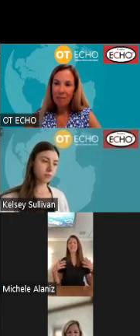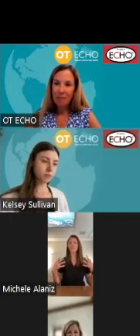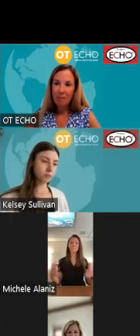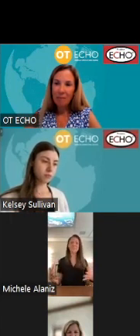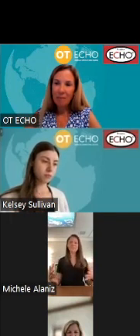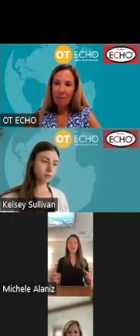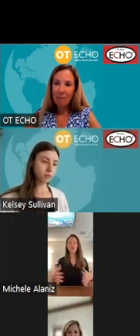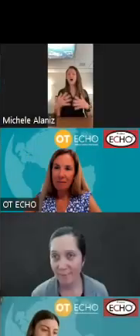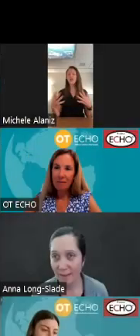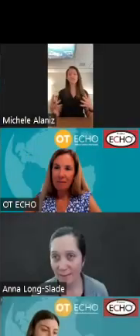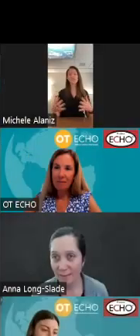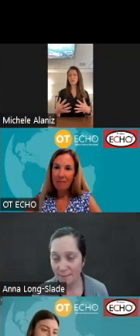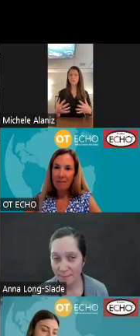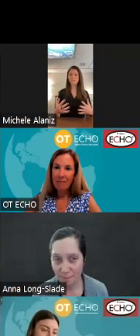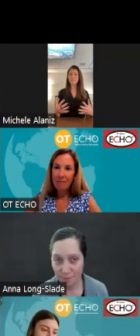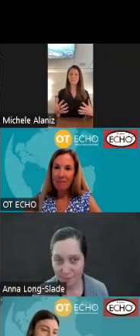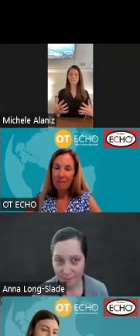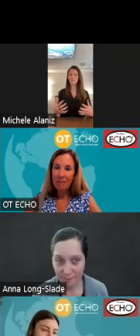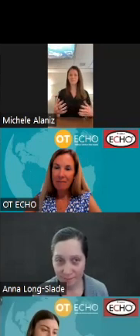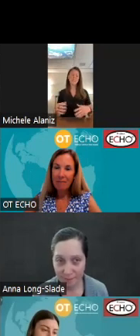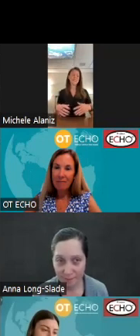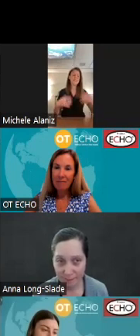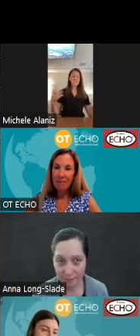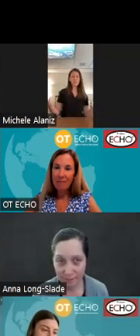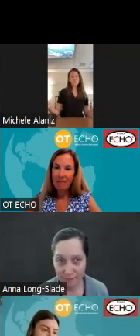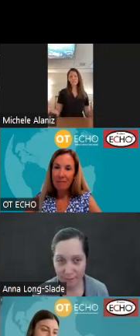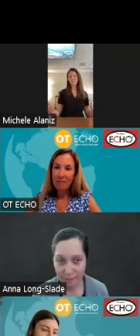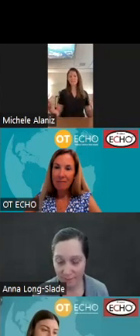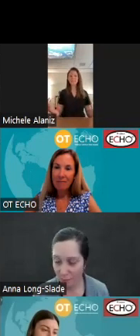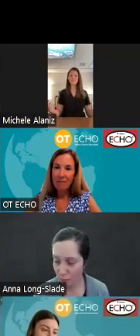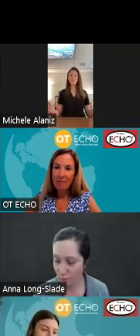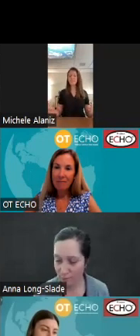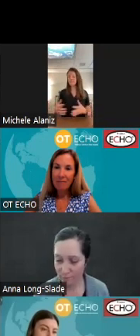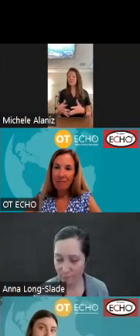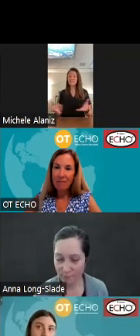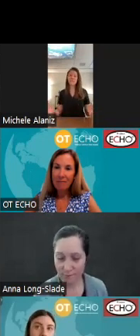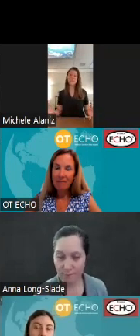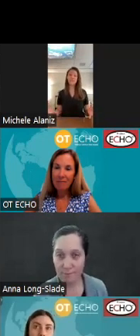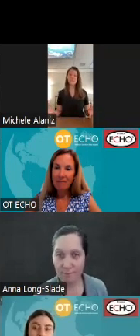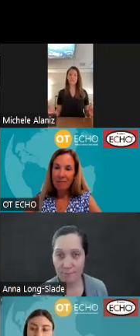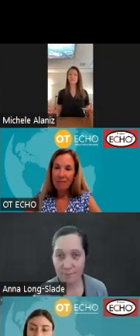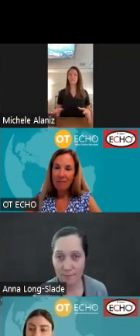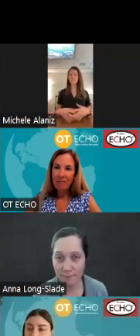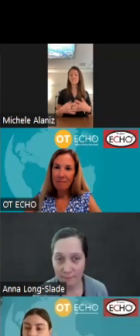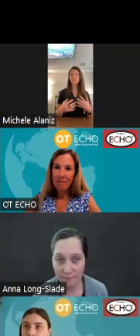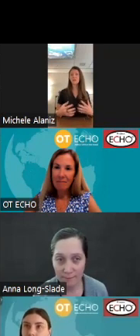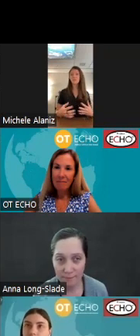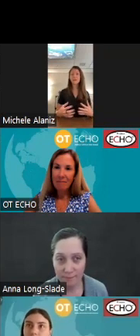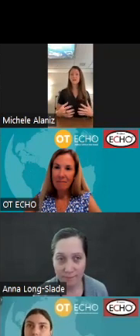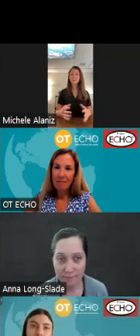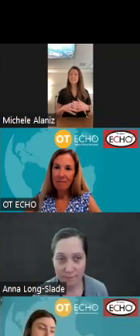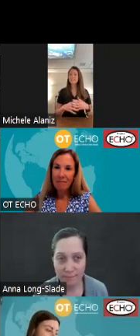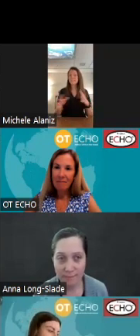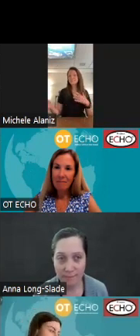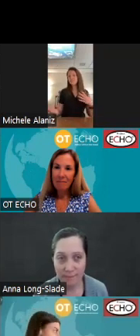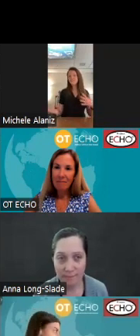focused and complete all of our goal-directed behaviors, getting up in the morning and getting ready, making a meal for ourselves, doing our